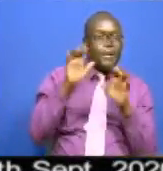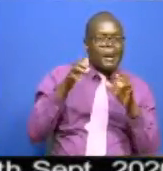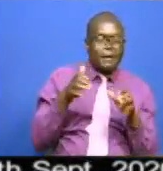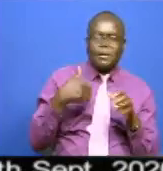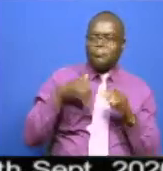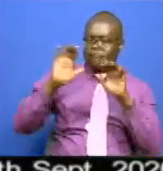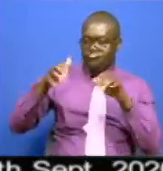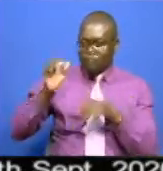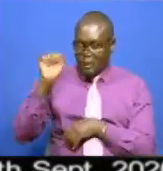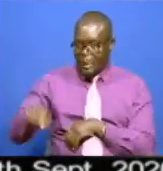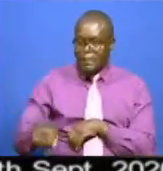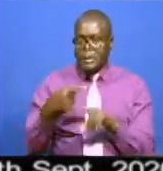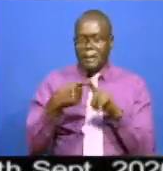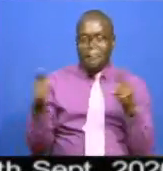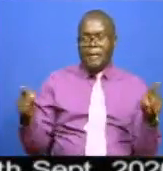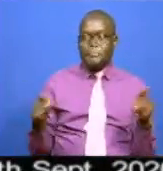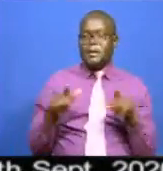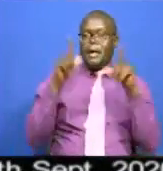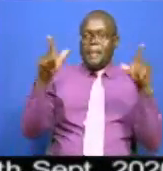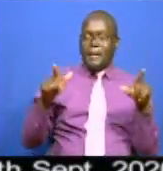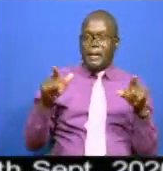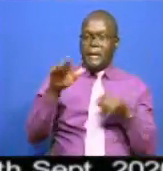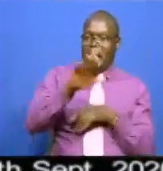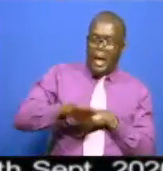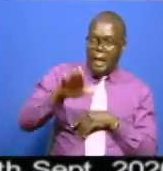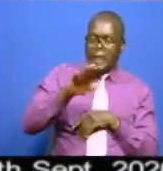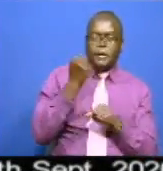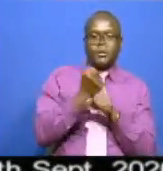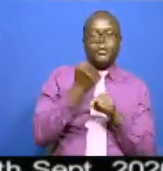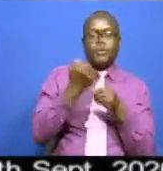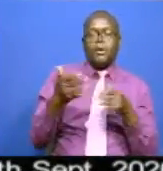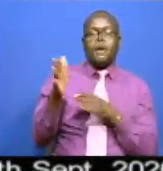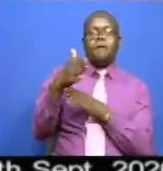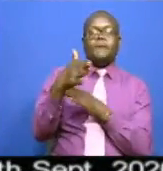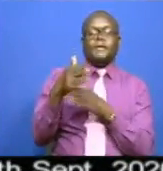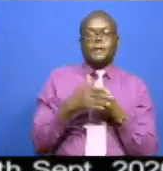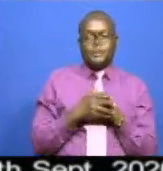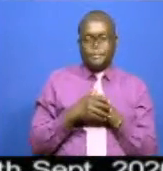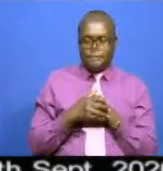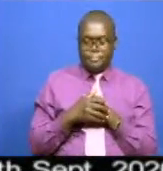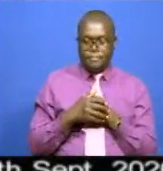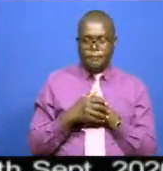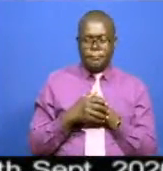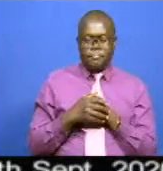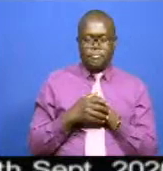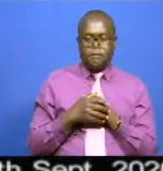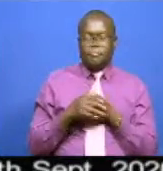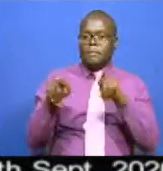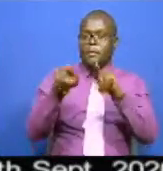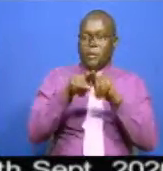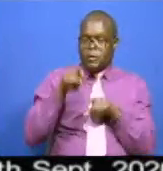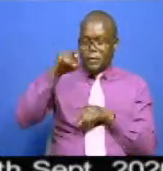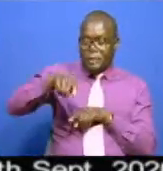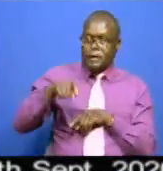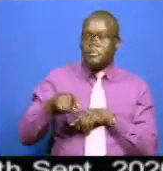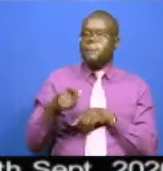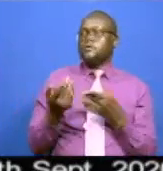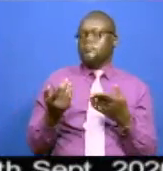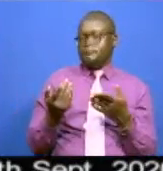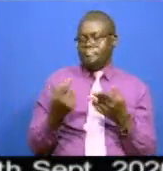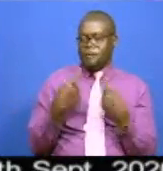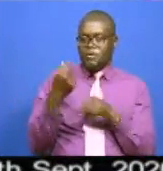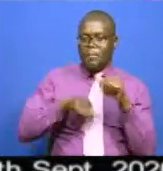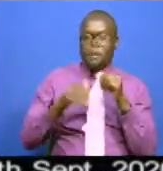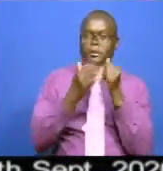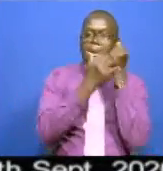agriculture, yes, but the greater bit of it is fisheries. And then, Mr. Speaker, we also need to unpackage when we talk about